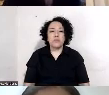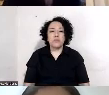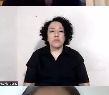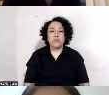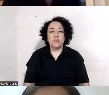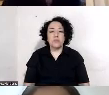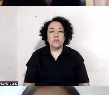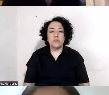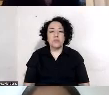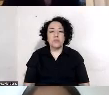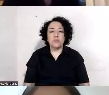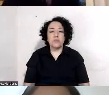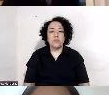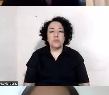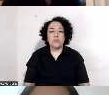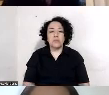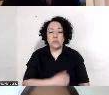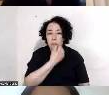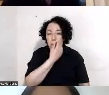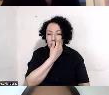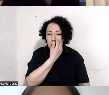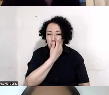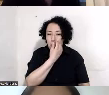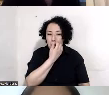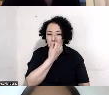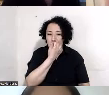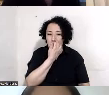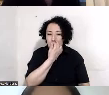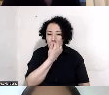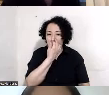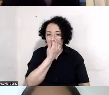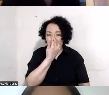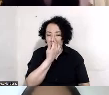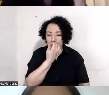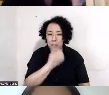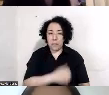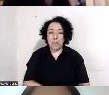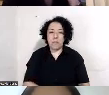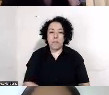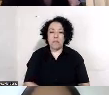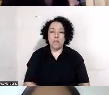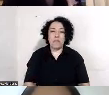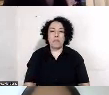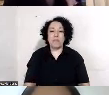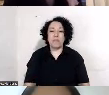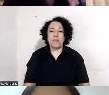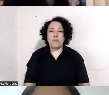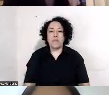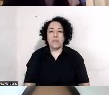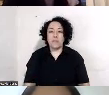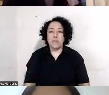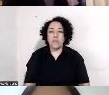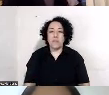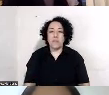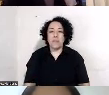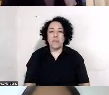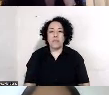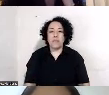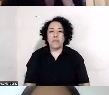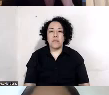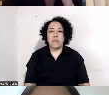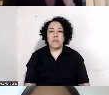or seniors, some of them were just about to graduate from very competitive schools. What we said is, what made